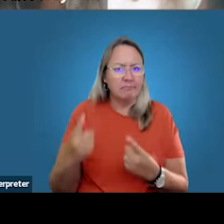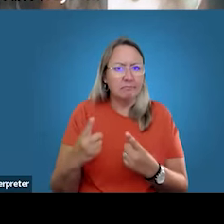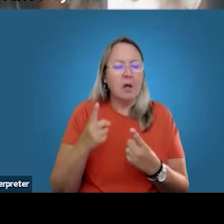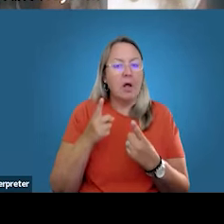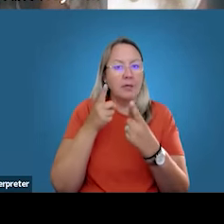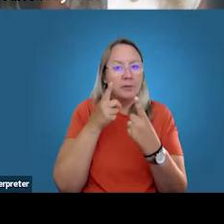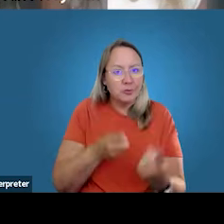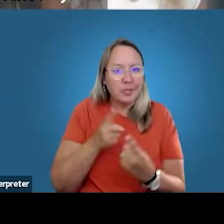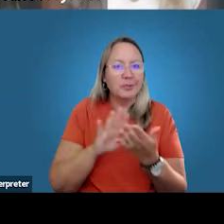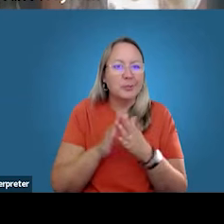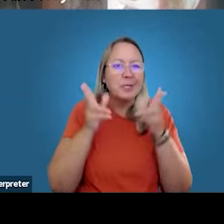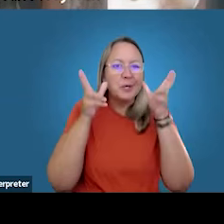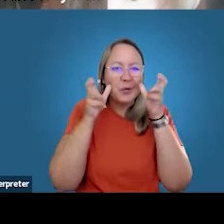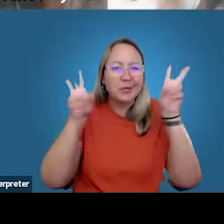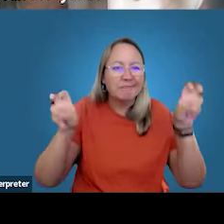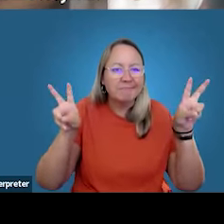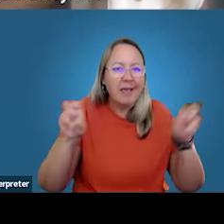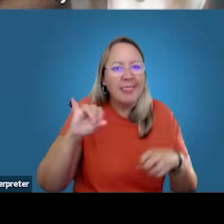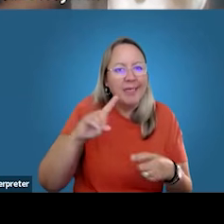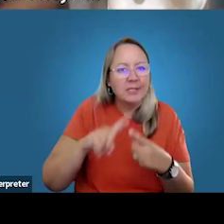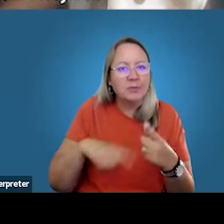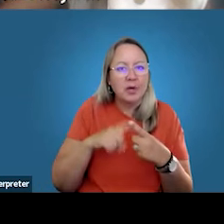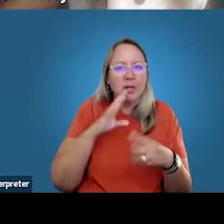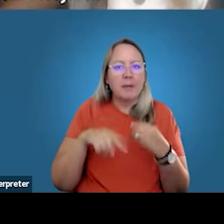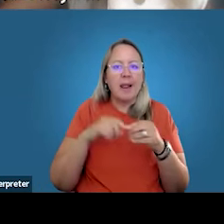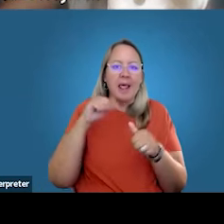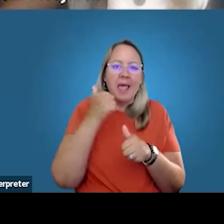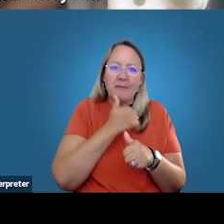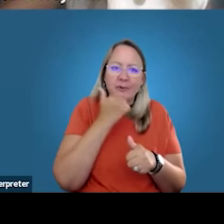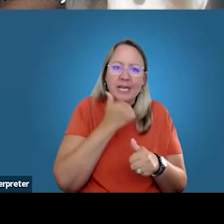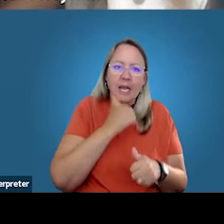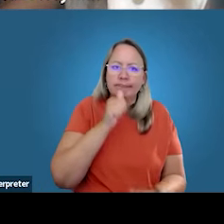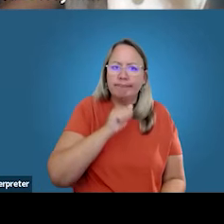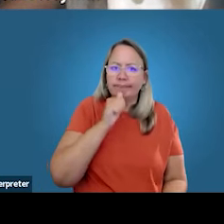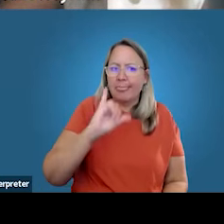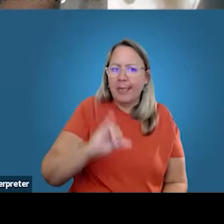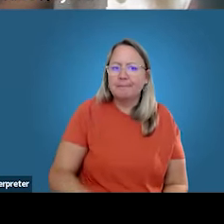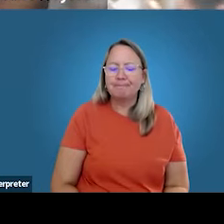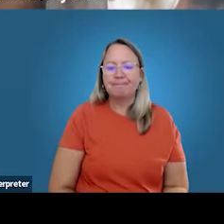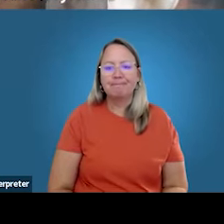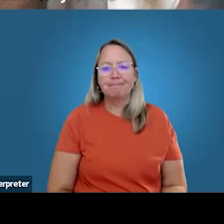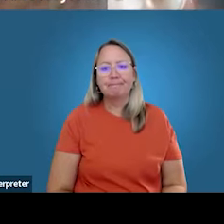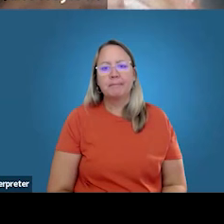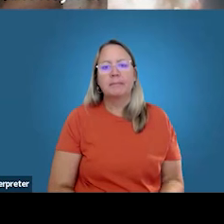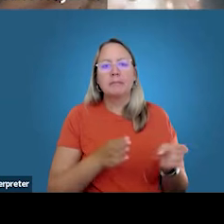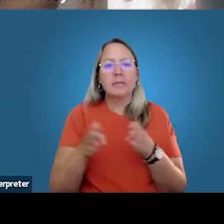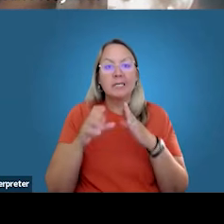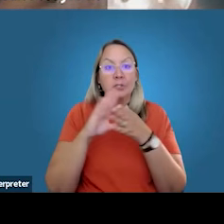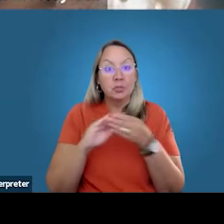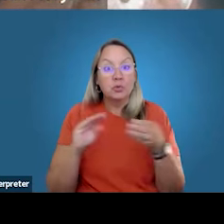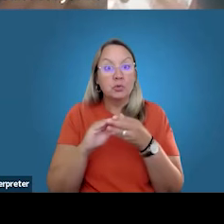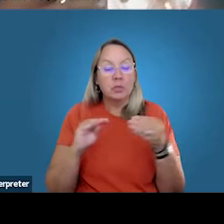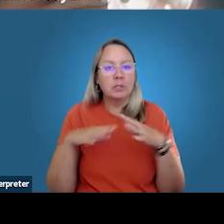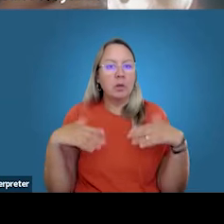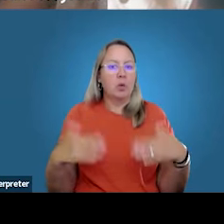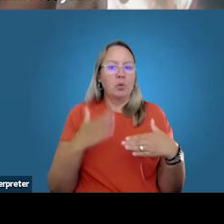to be heard? And obviously that's a challenge that you guys are grappling with every single day. The reality is that stories are fundamental